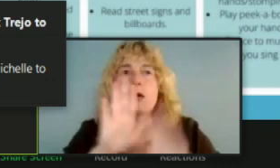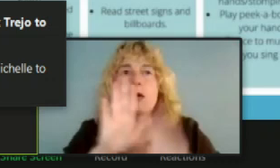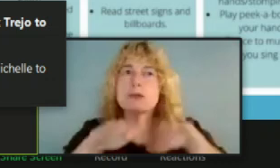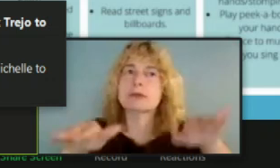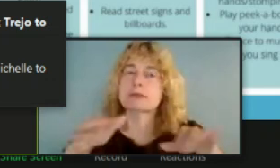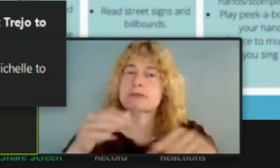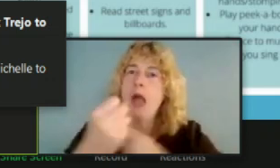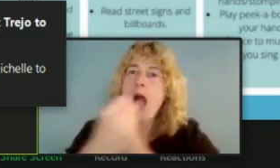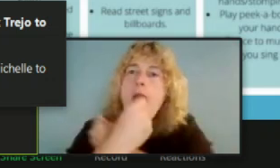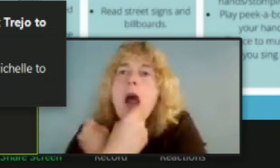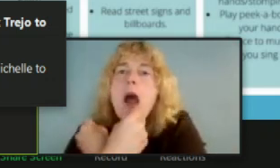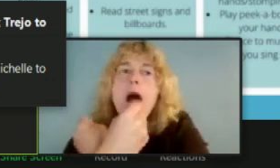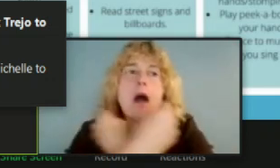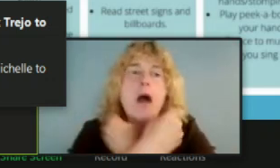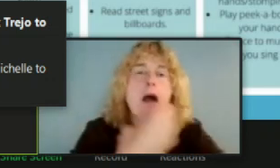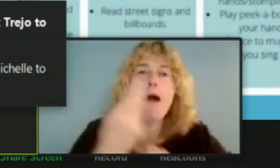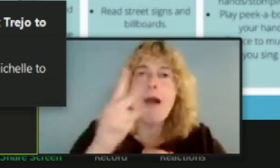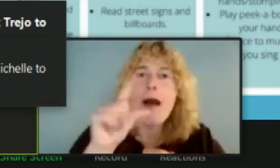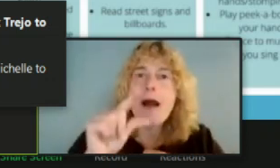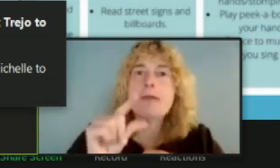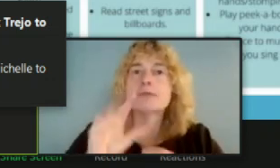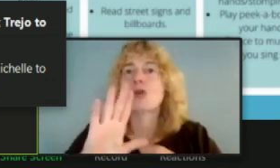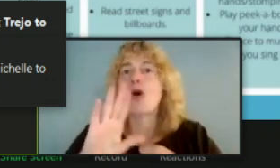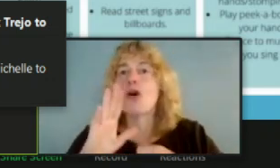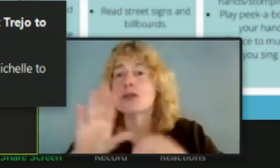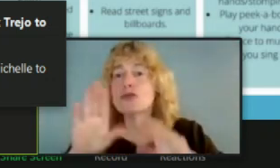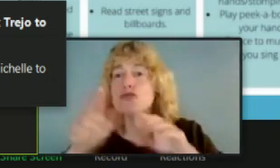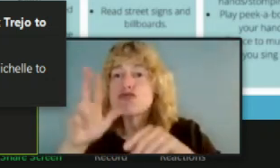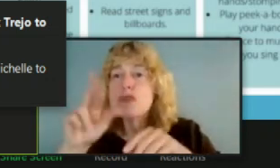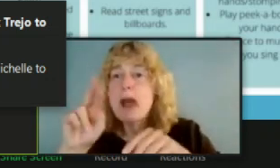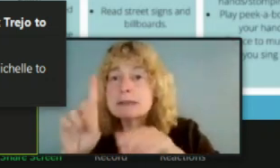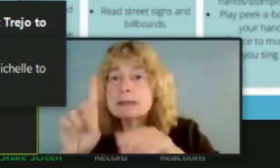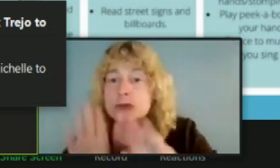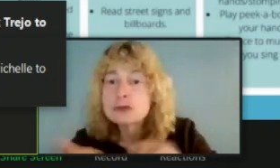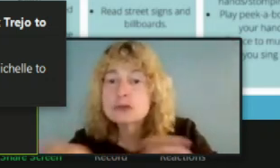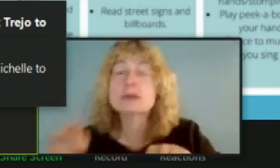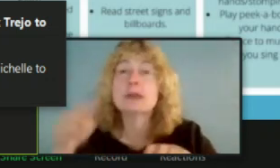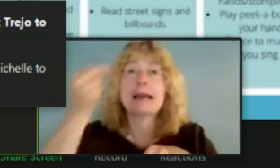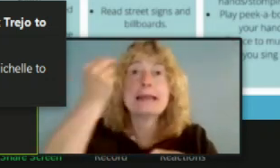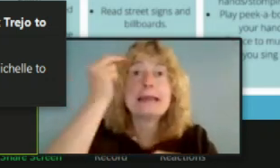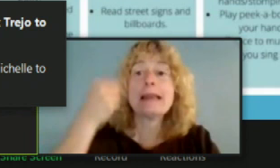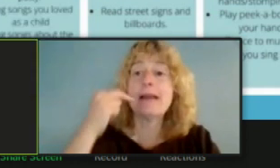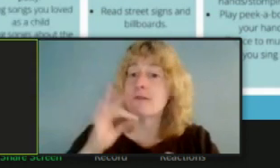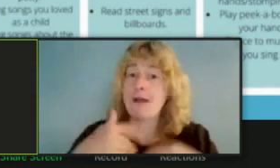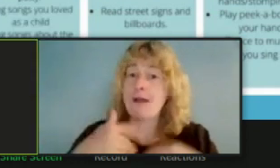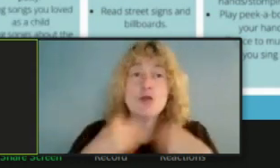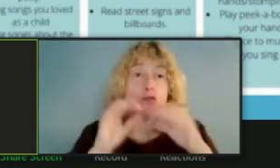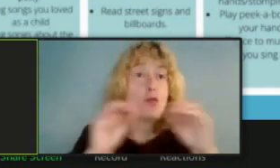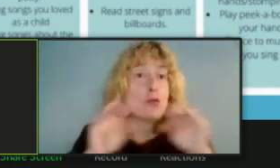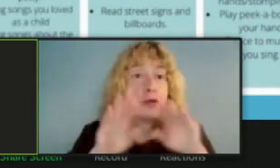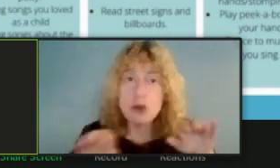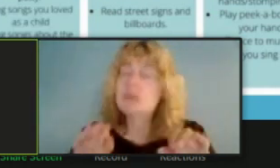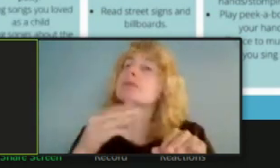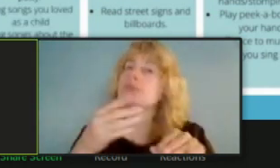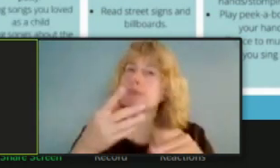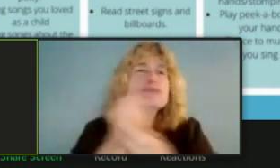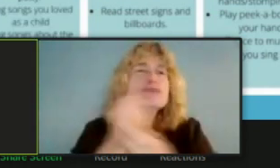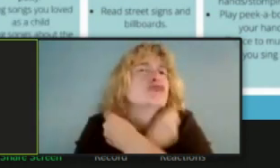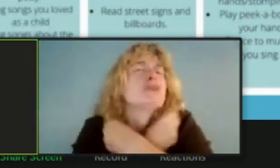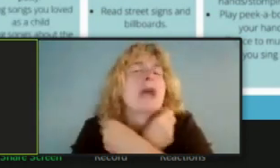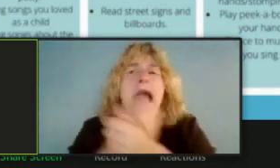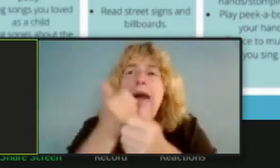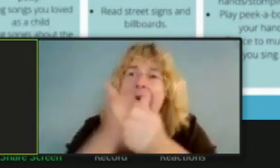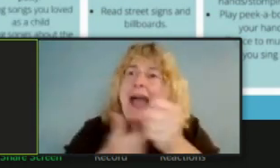your grandchildren, your nieces, your nephews, if you don't have any children. Love on each and every child you see, because it's